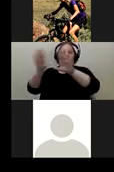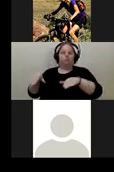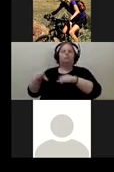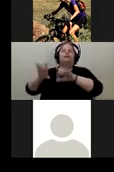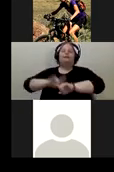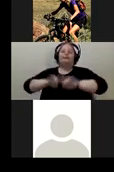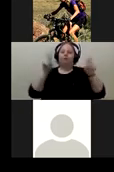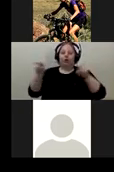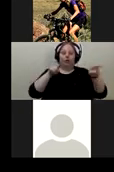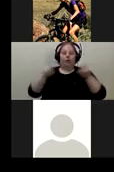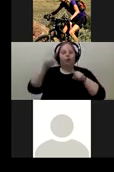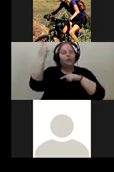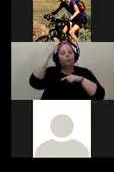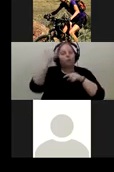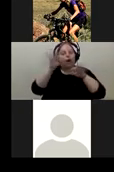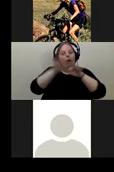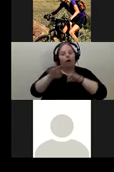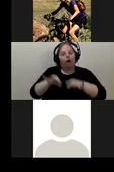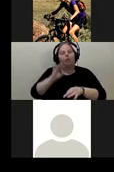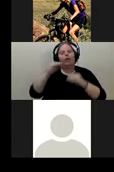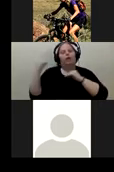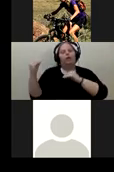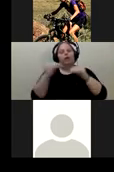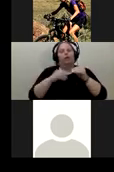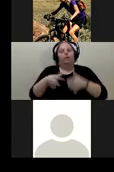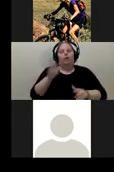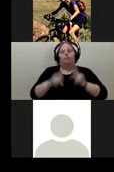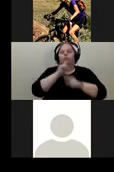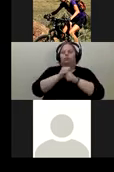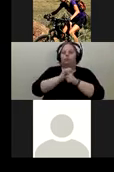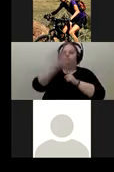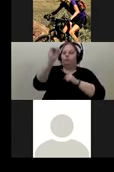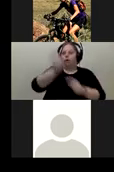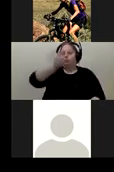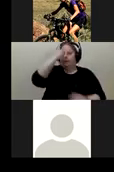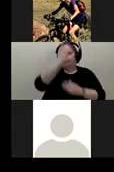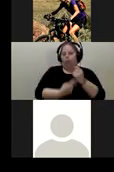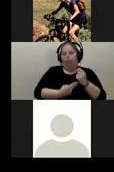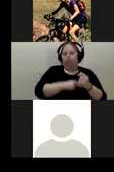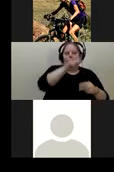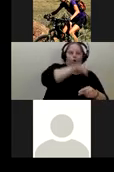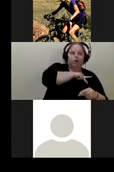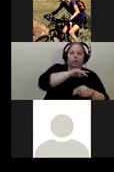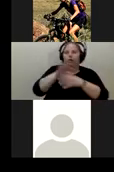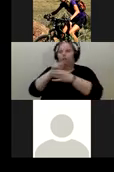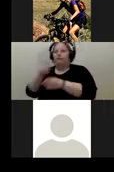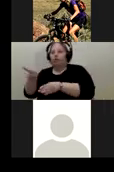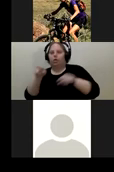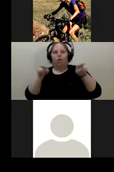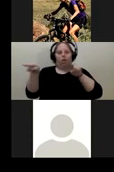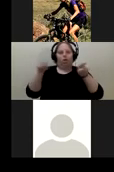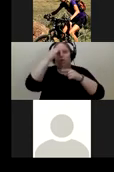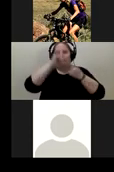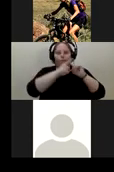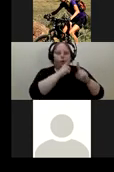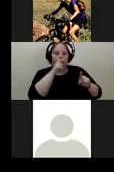why. That education allowed people to kind of flourish within both roles, right? Being able to understand who their friends were and